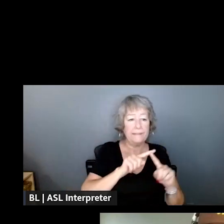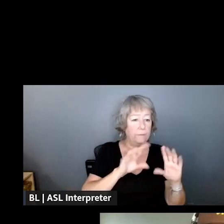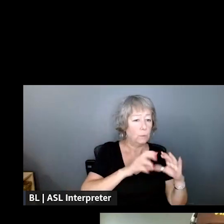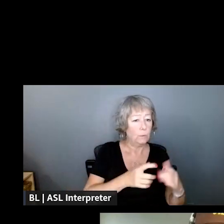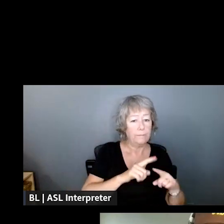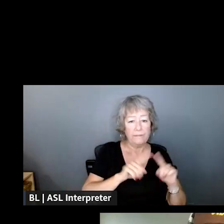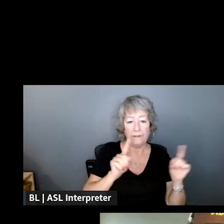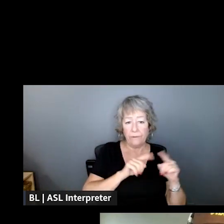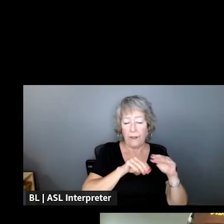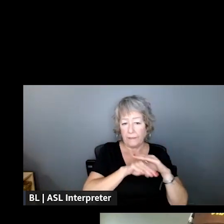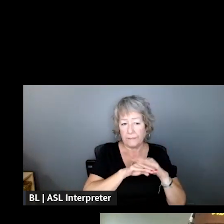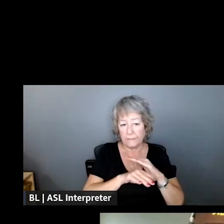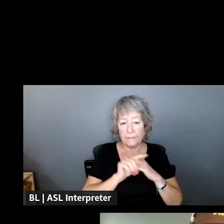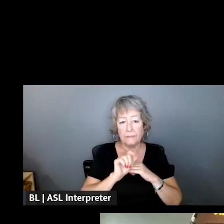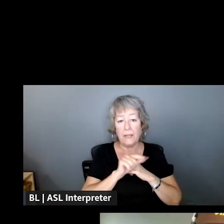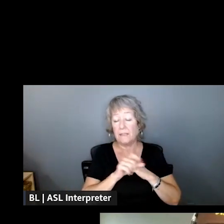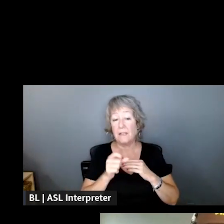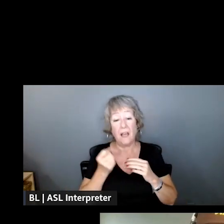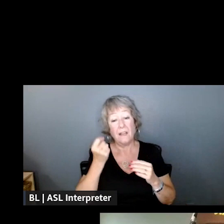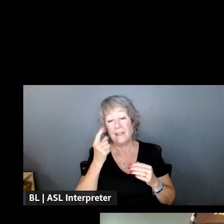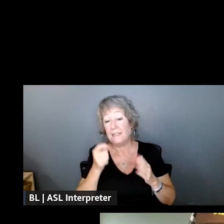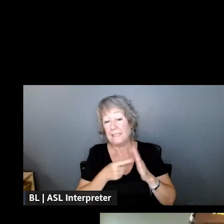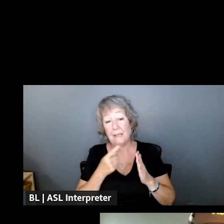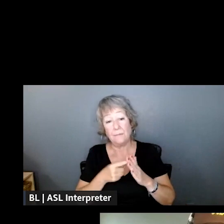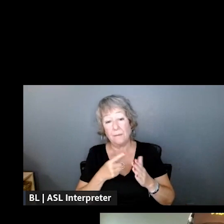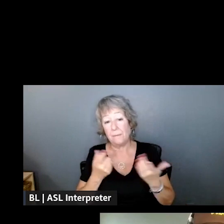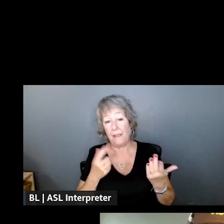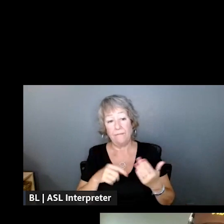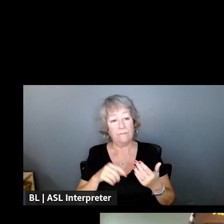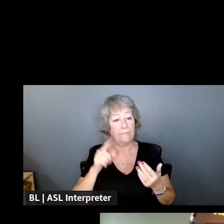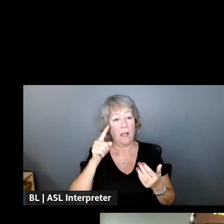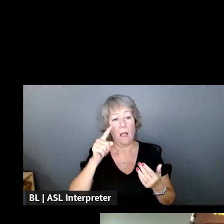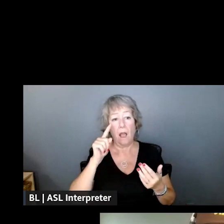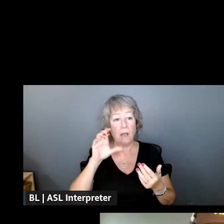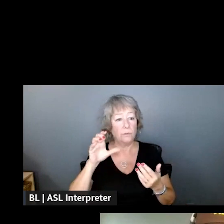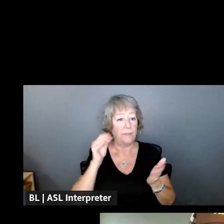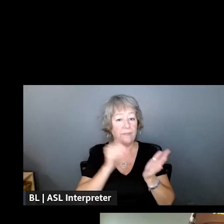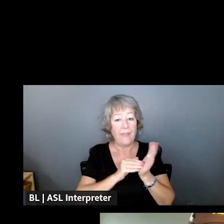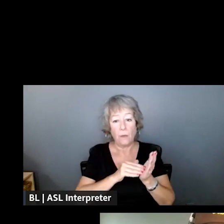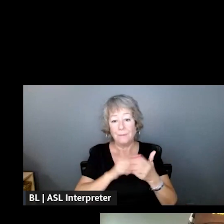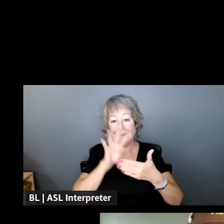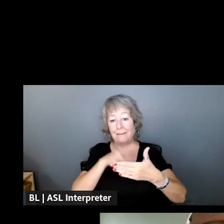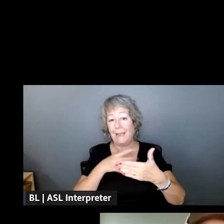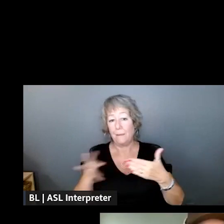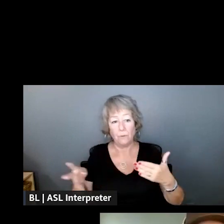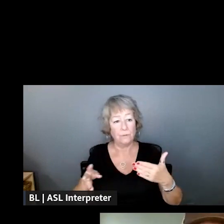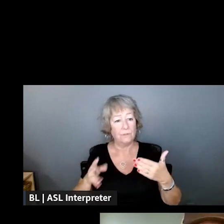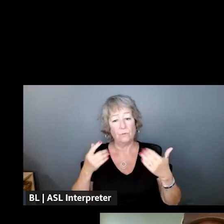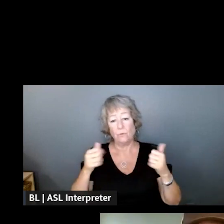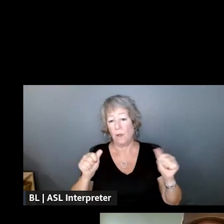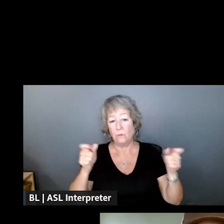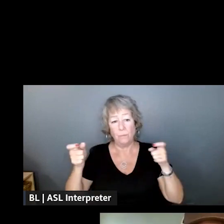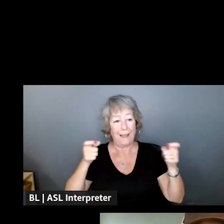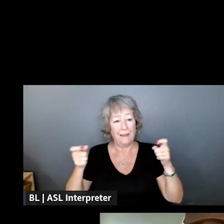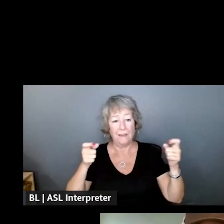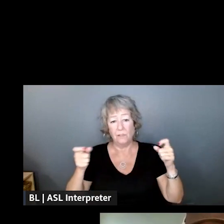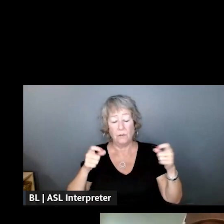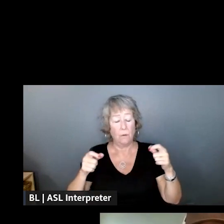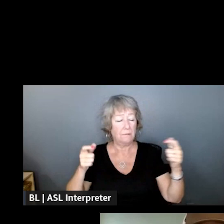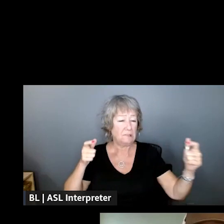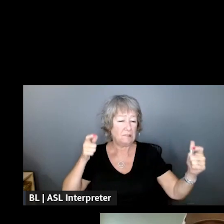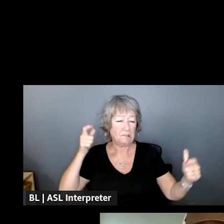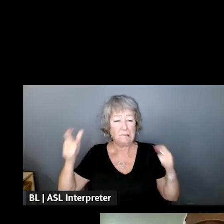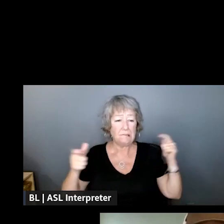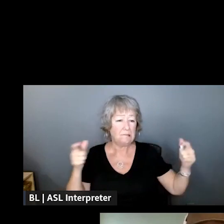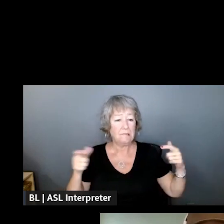often can have hundreds of thousands to millions of tables that you're trying to manage. they're often very large,